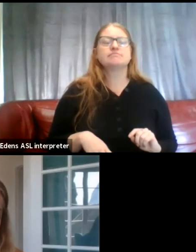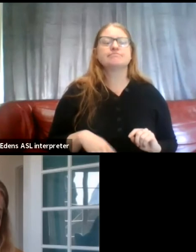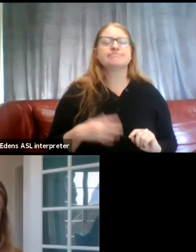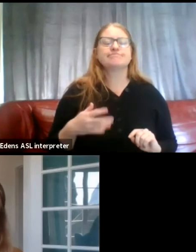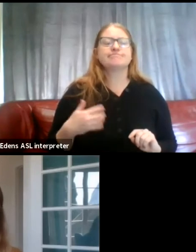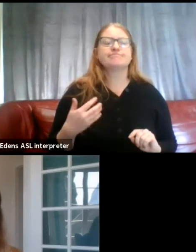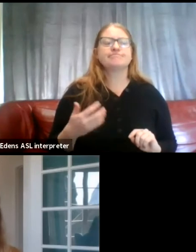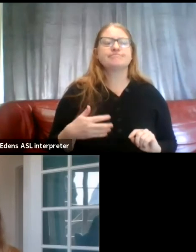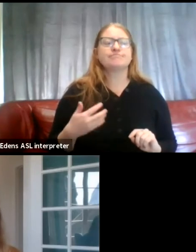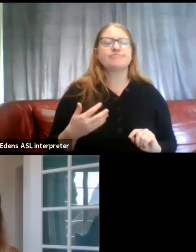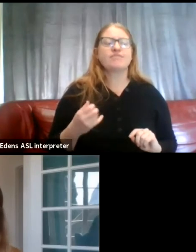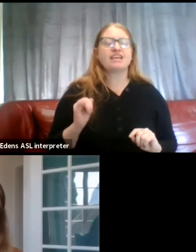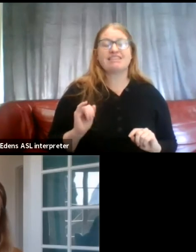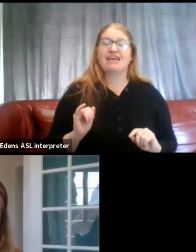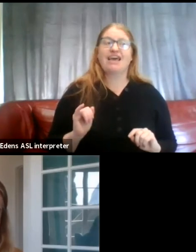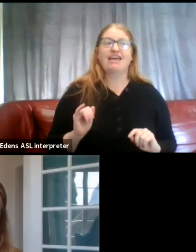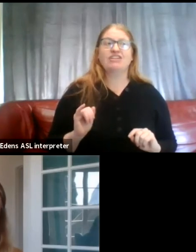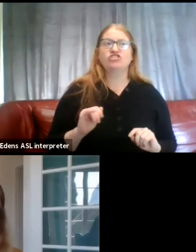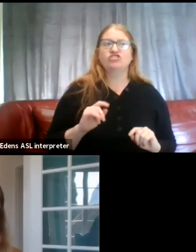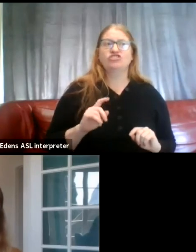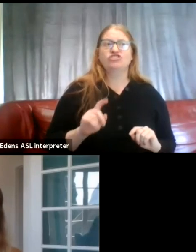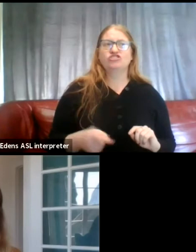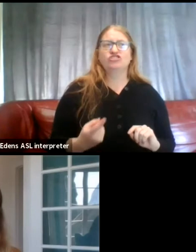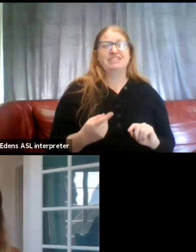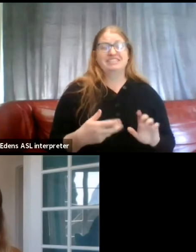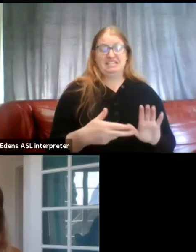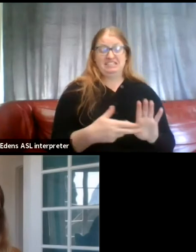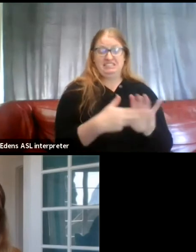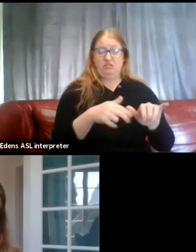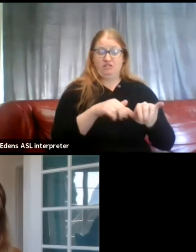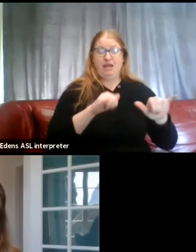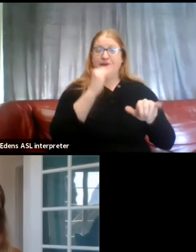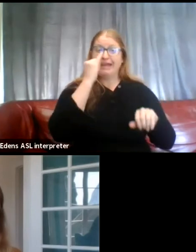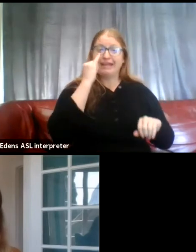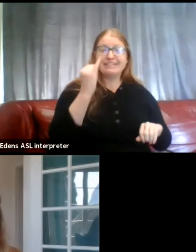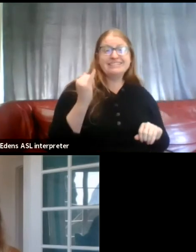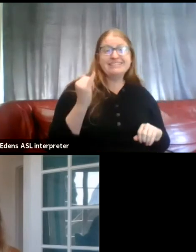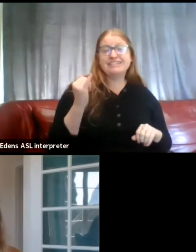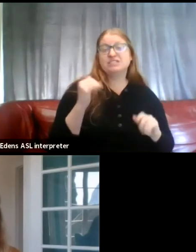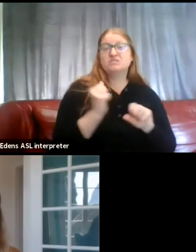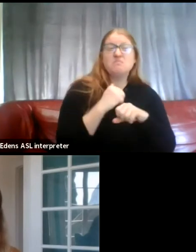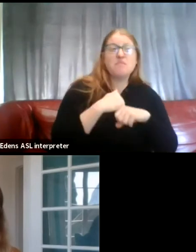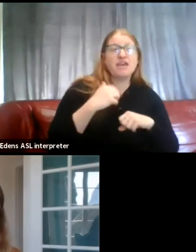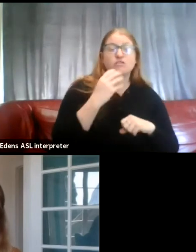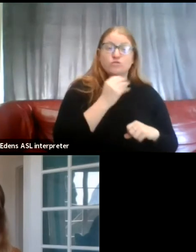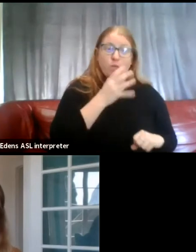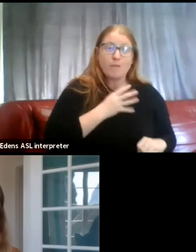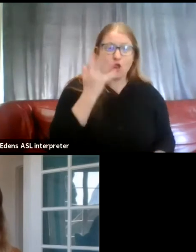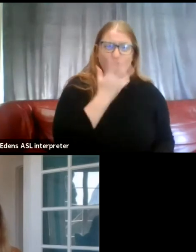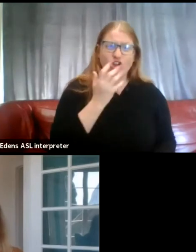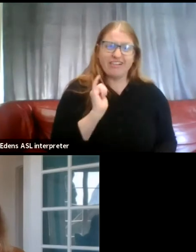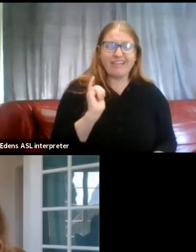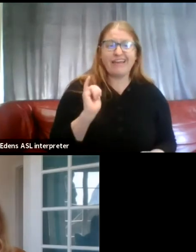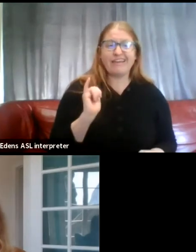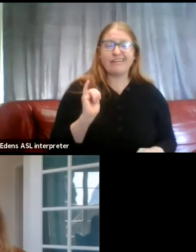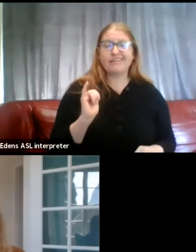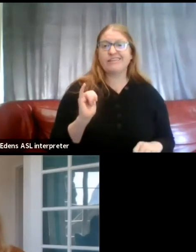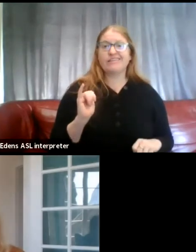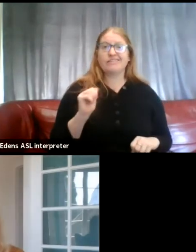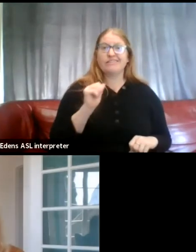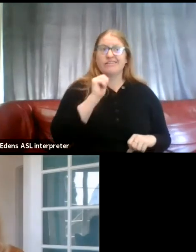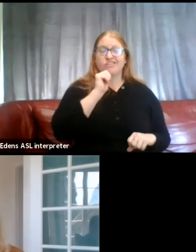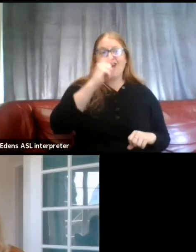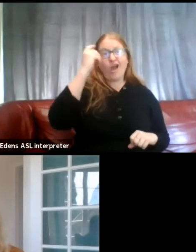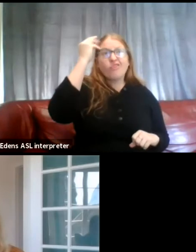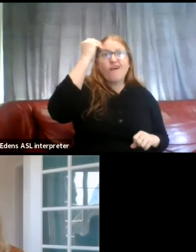stereotypical ideas of Jewish women as just vapid, greedy princesses? It does. And to me, part of it is the question of